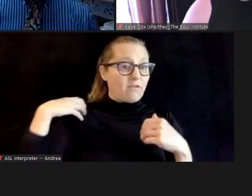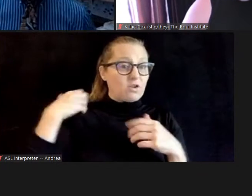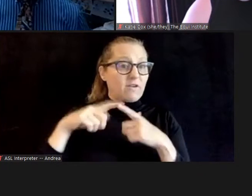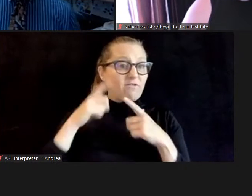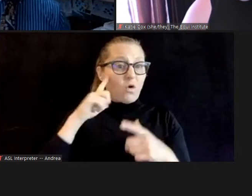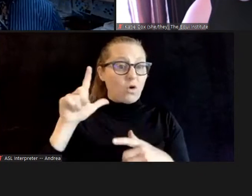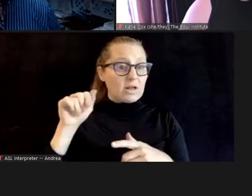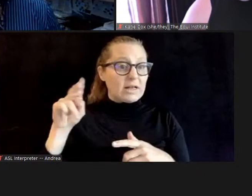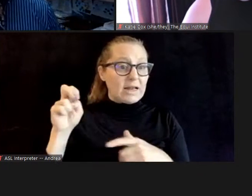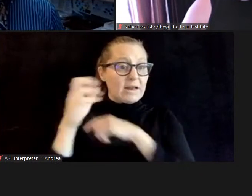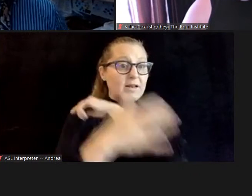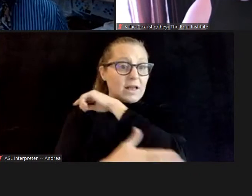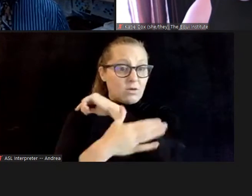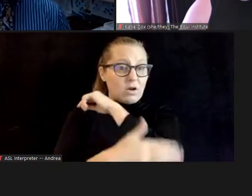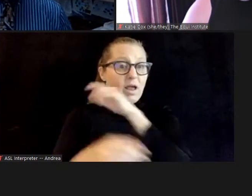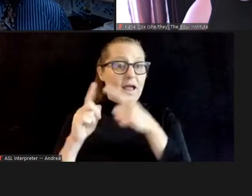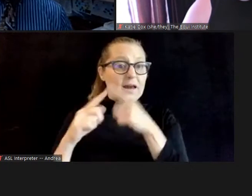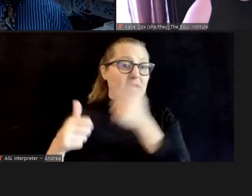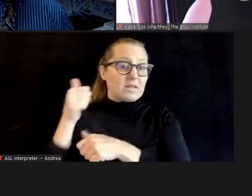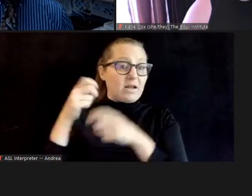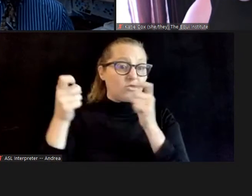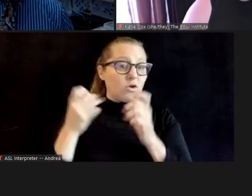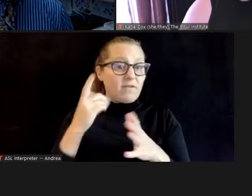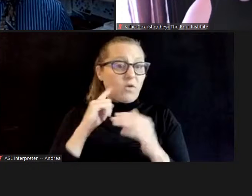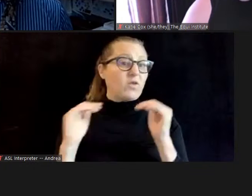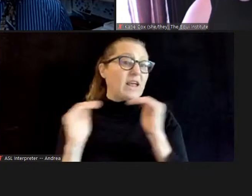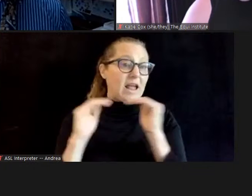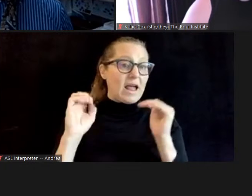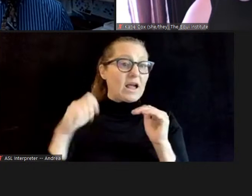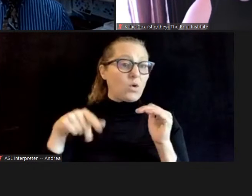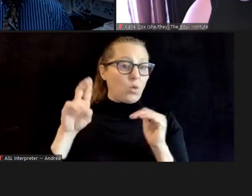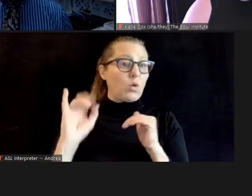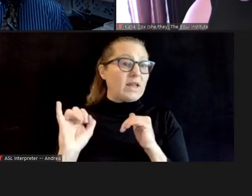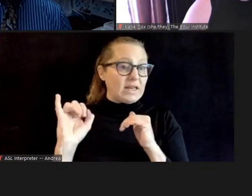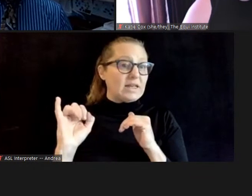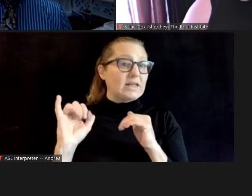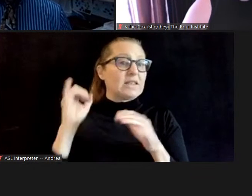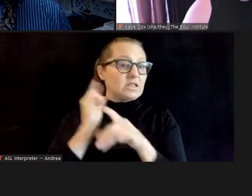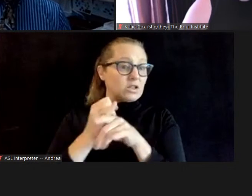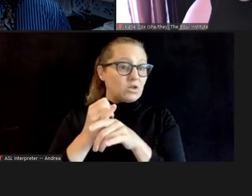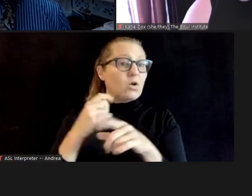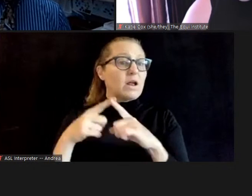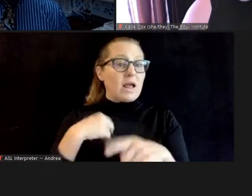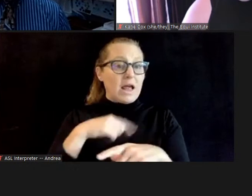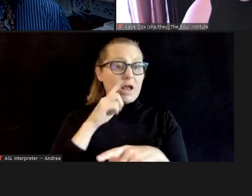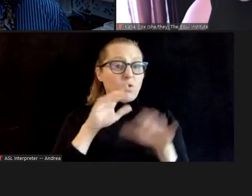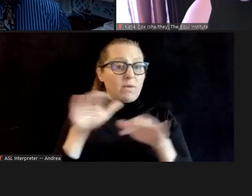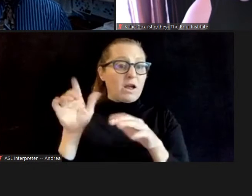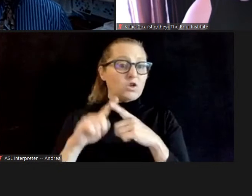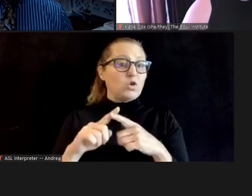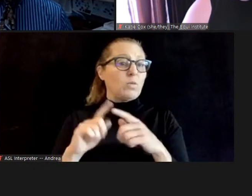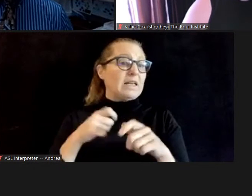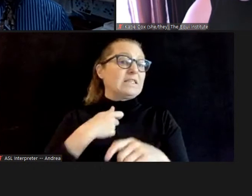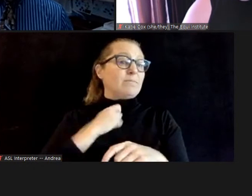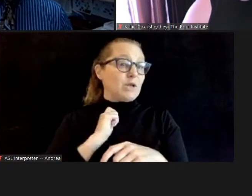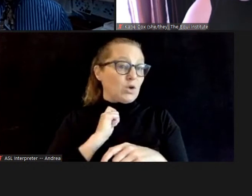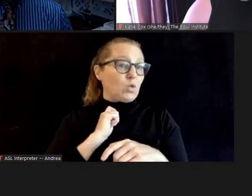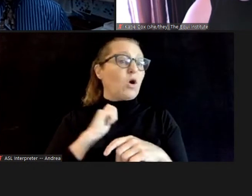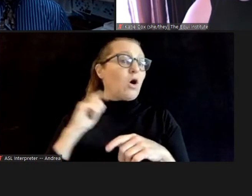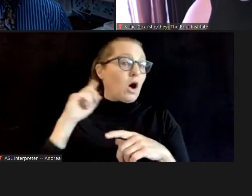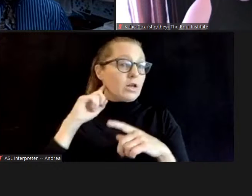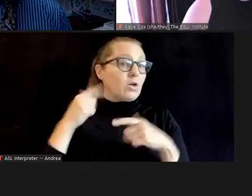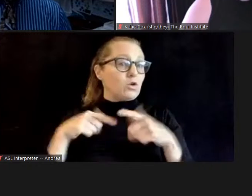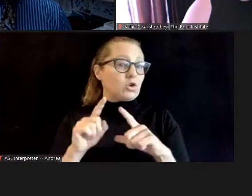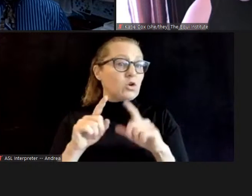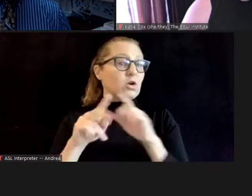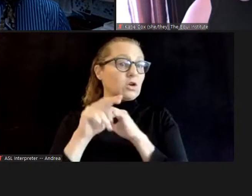Katie Cox, Executive Director of the EQUI Institute. A friendly reminder to please mute your audio during this news conference and